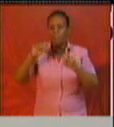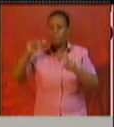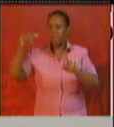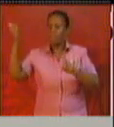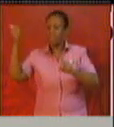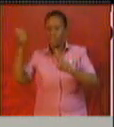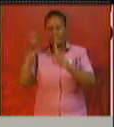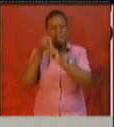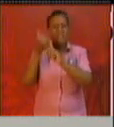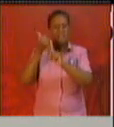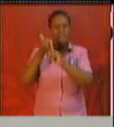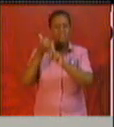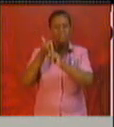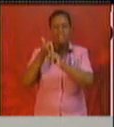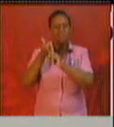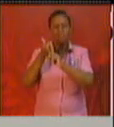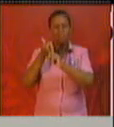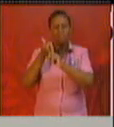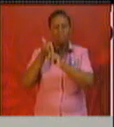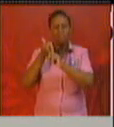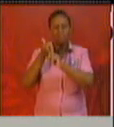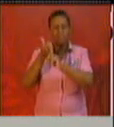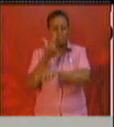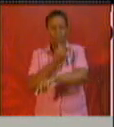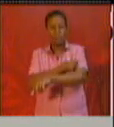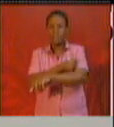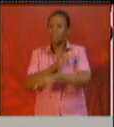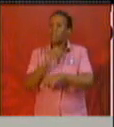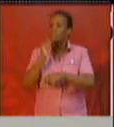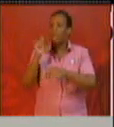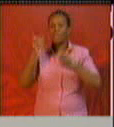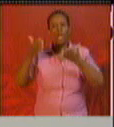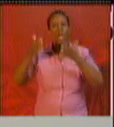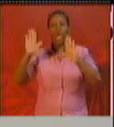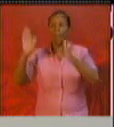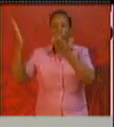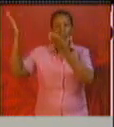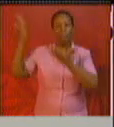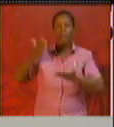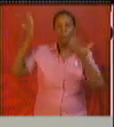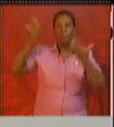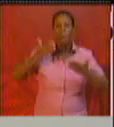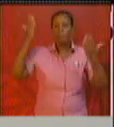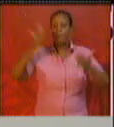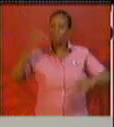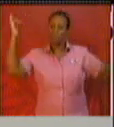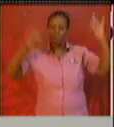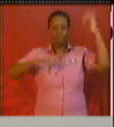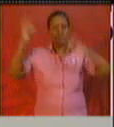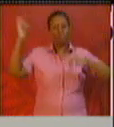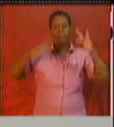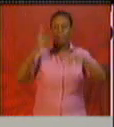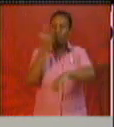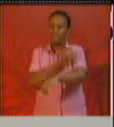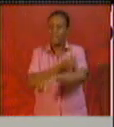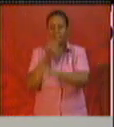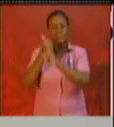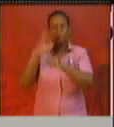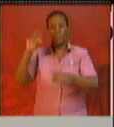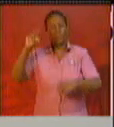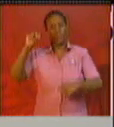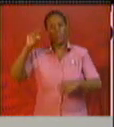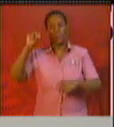healthcare system that can facilitate that distribution. So every point at which a vaccine will be